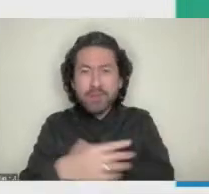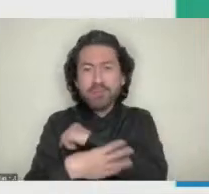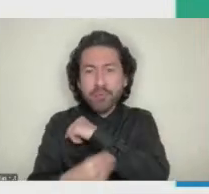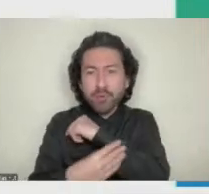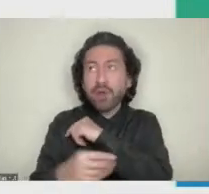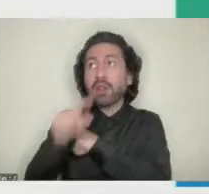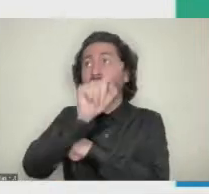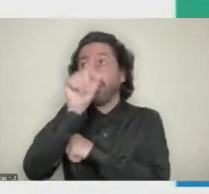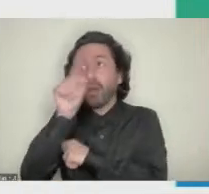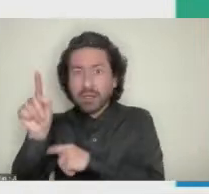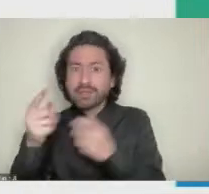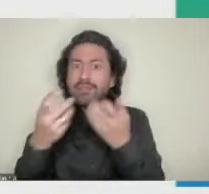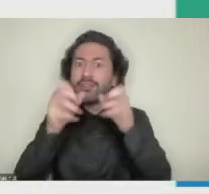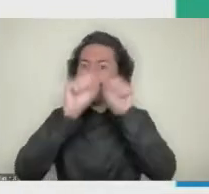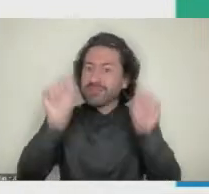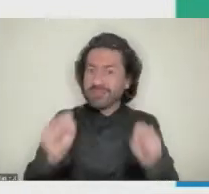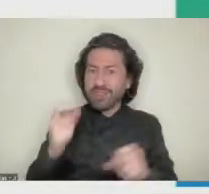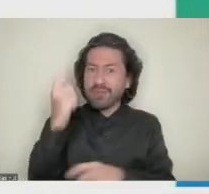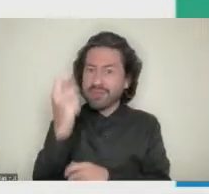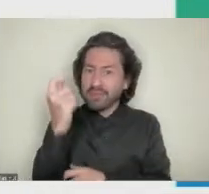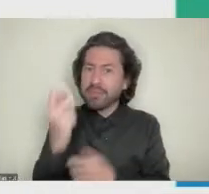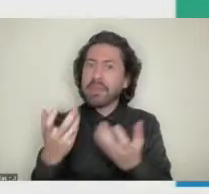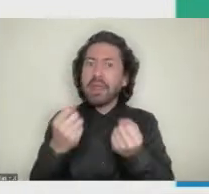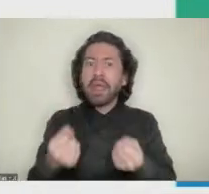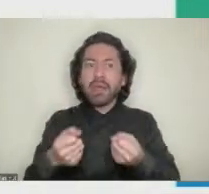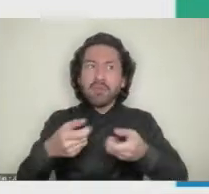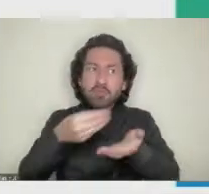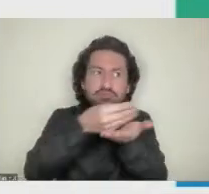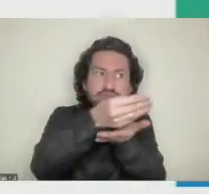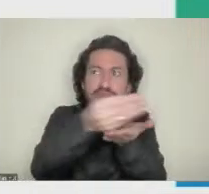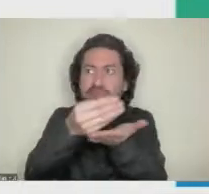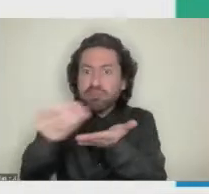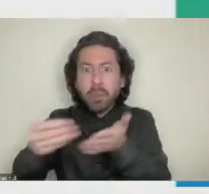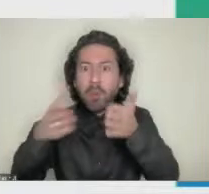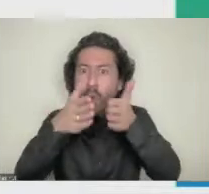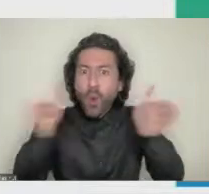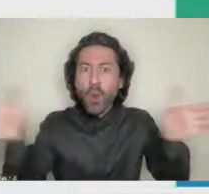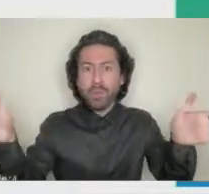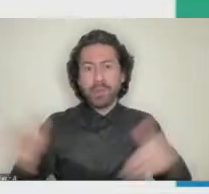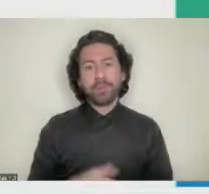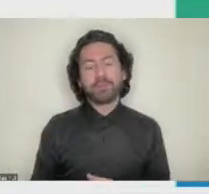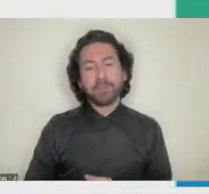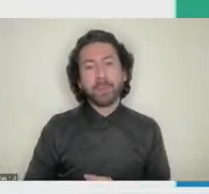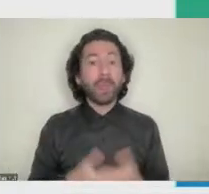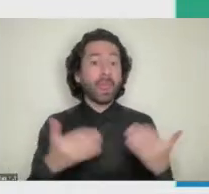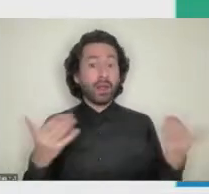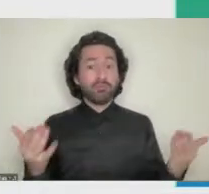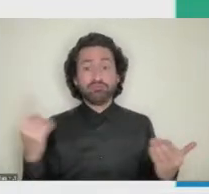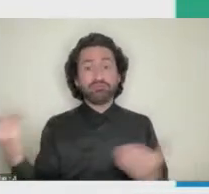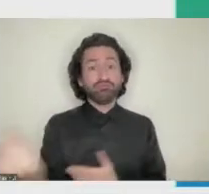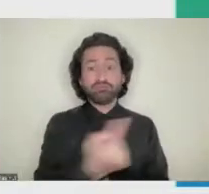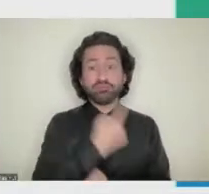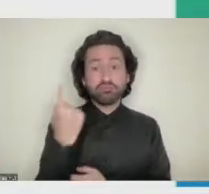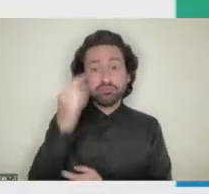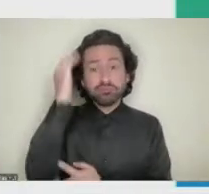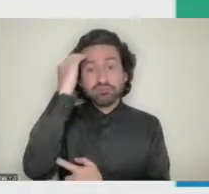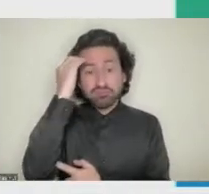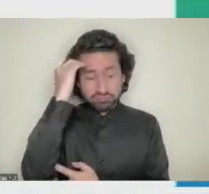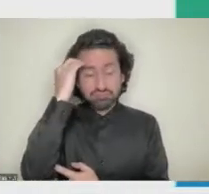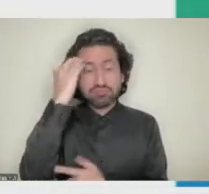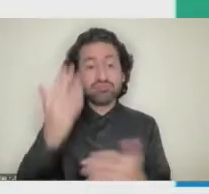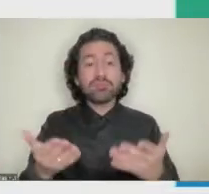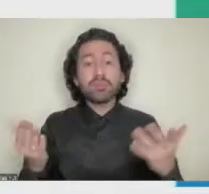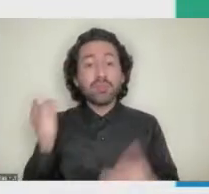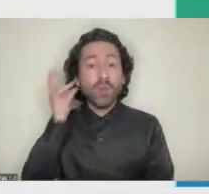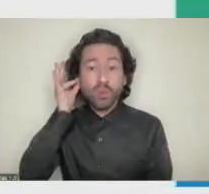15% less poverty with those systems of social security of greater coverage. It is an